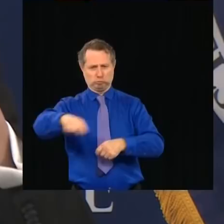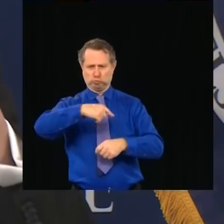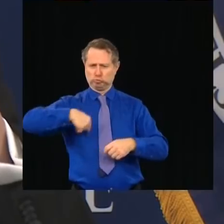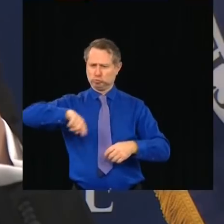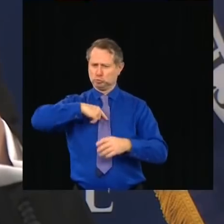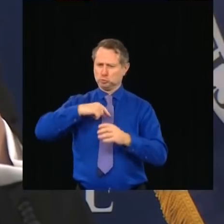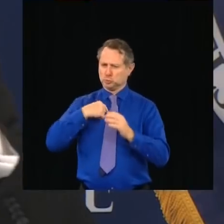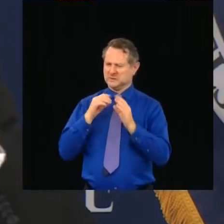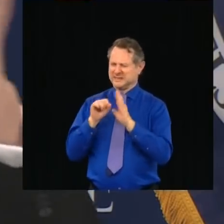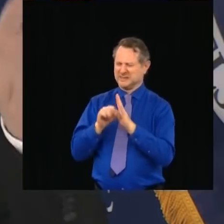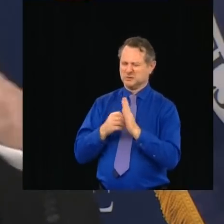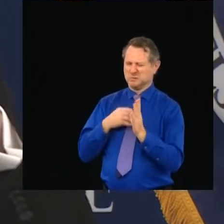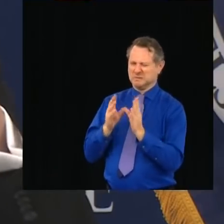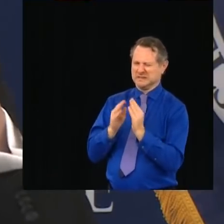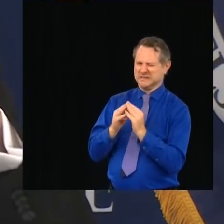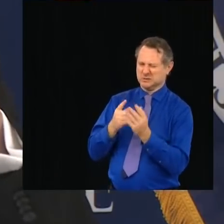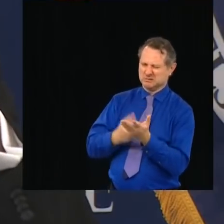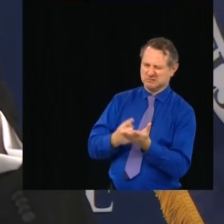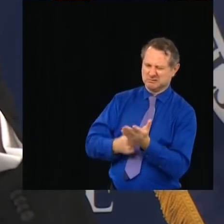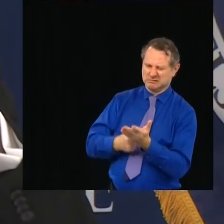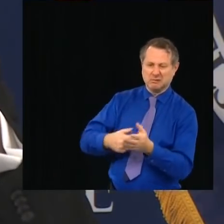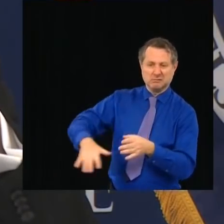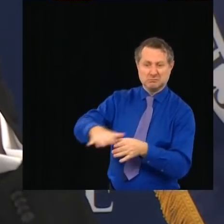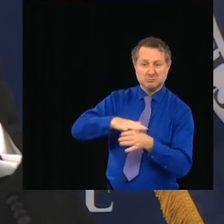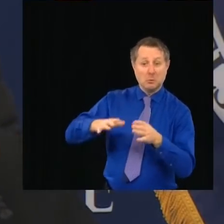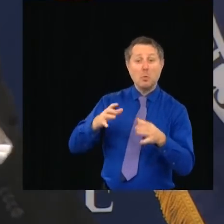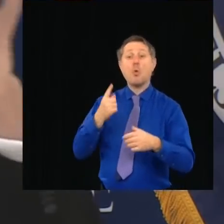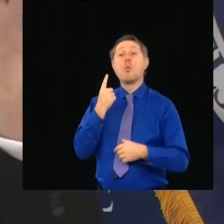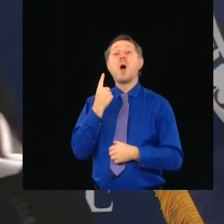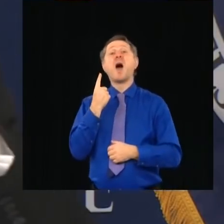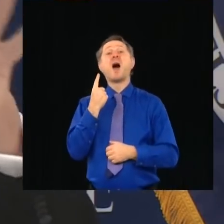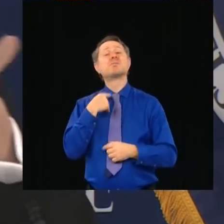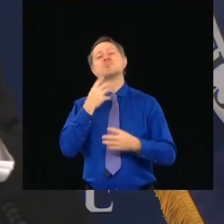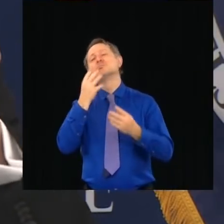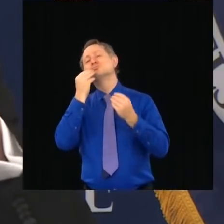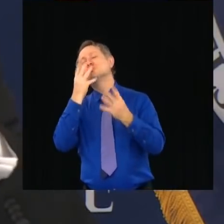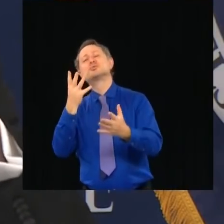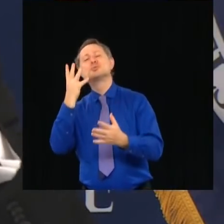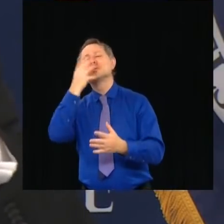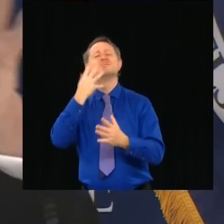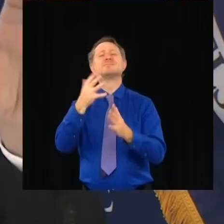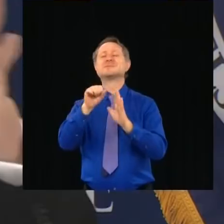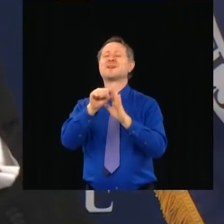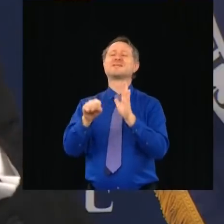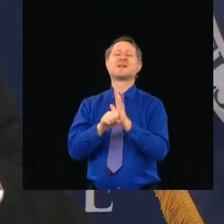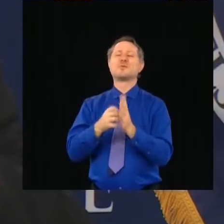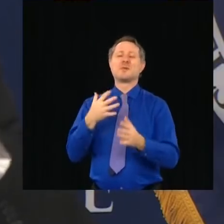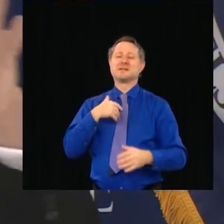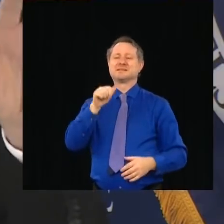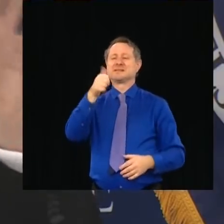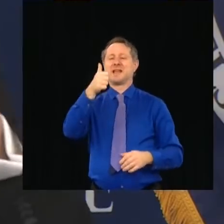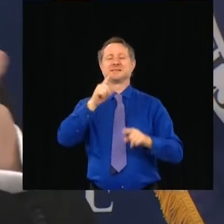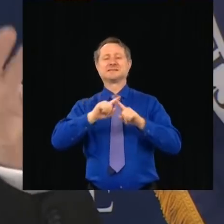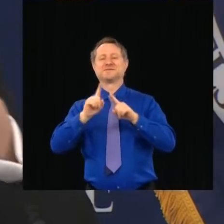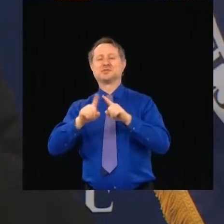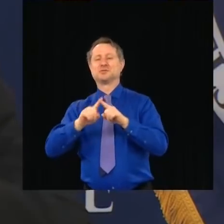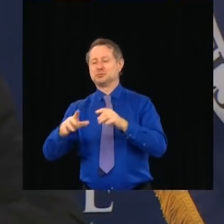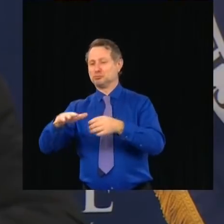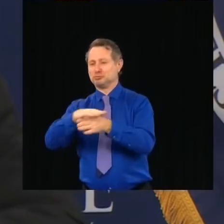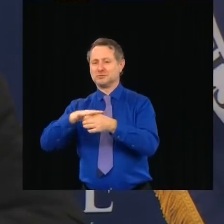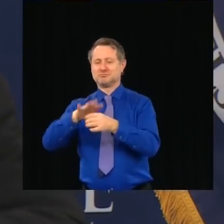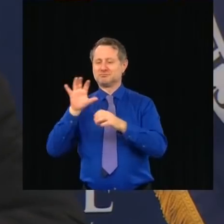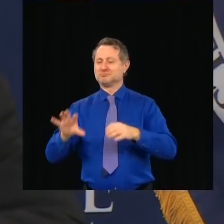But, the state, one of the beauties of the state, we have 10 different regions. Each one is a little different,